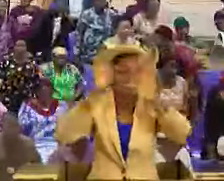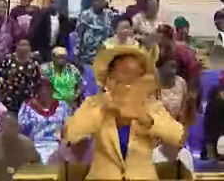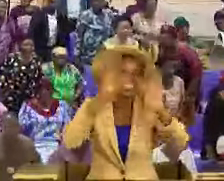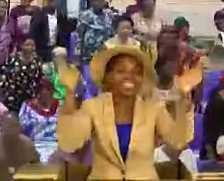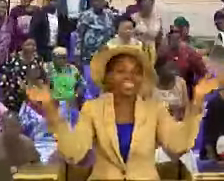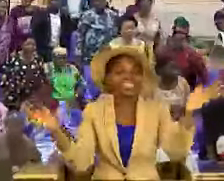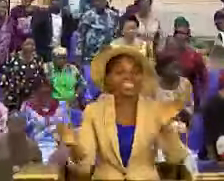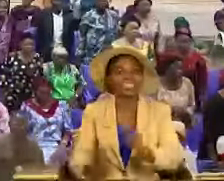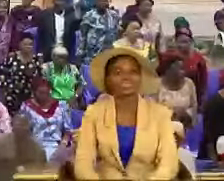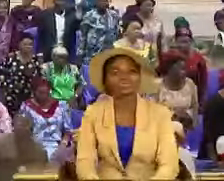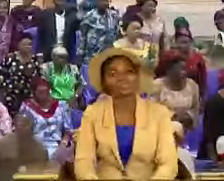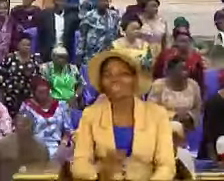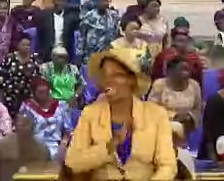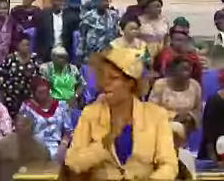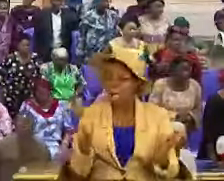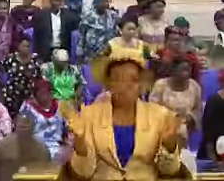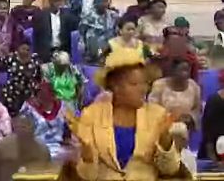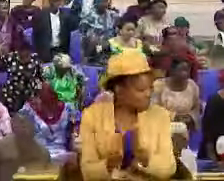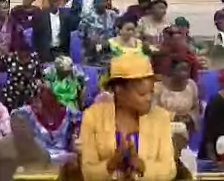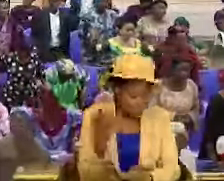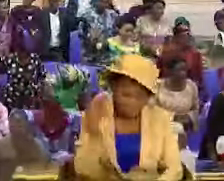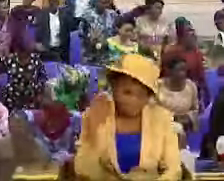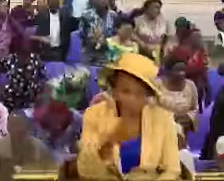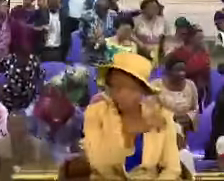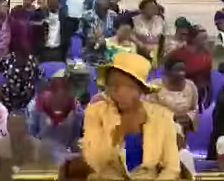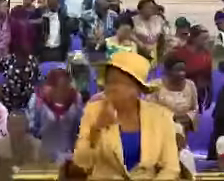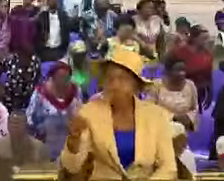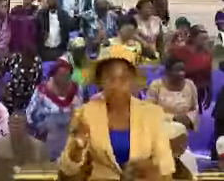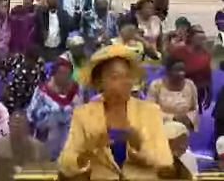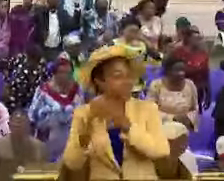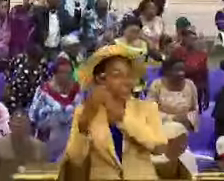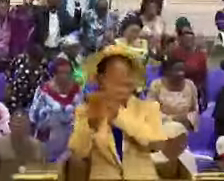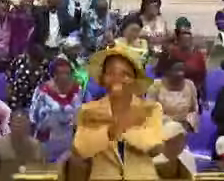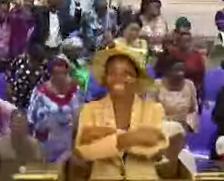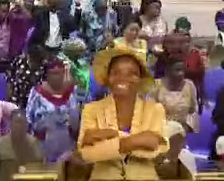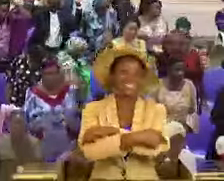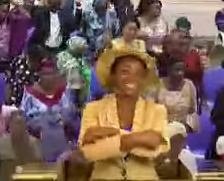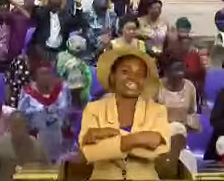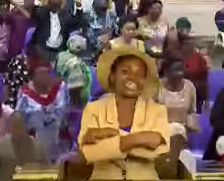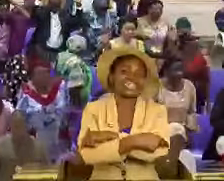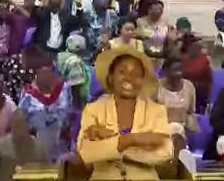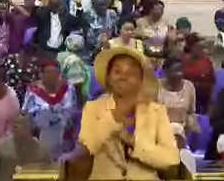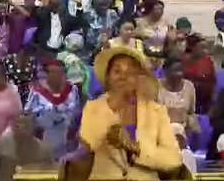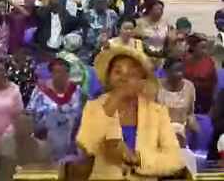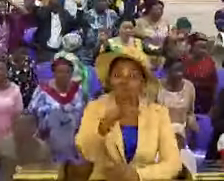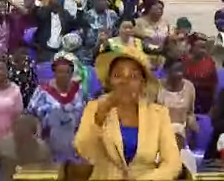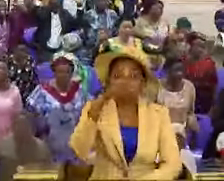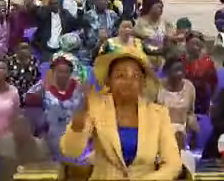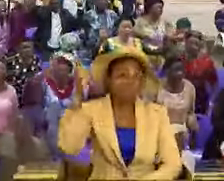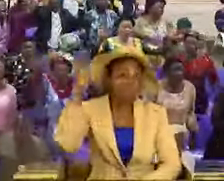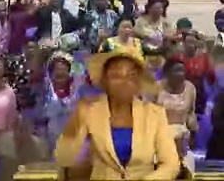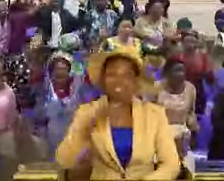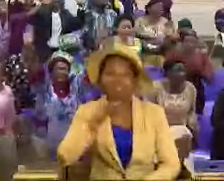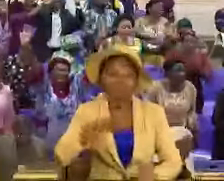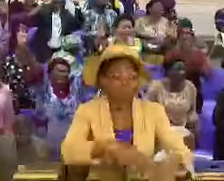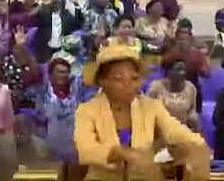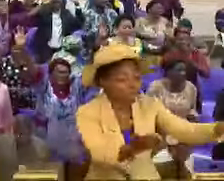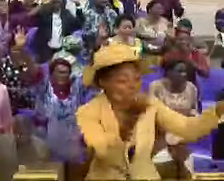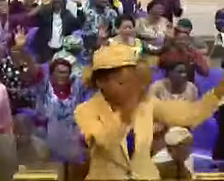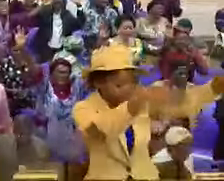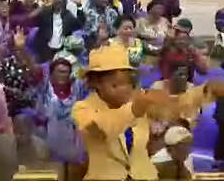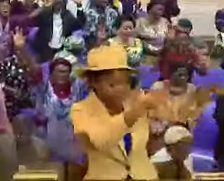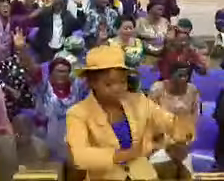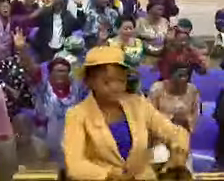H I pray for somebody here today you will not bury your children by